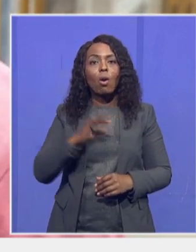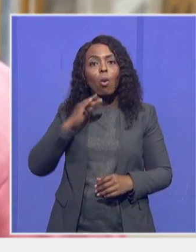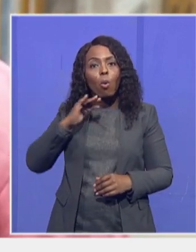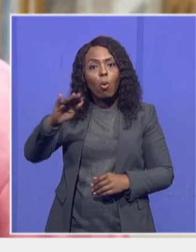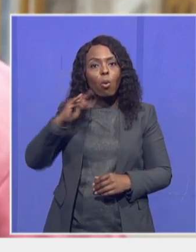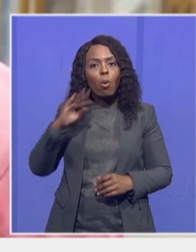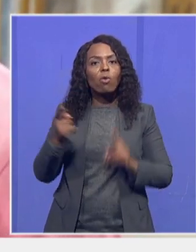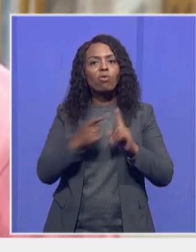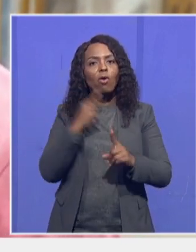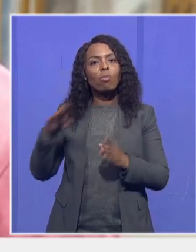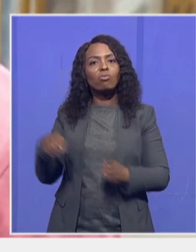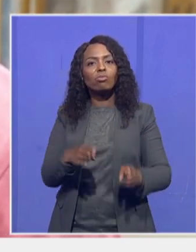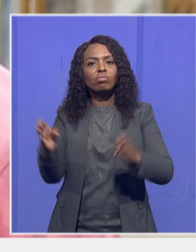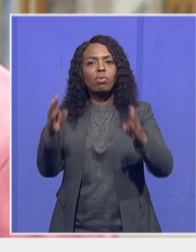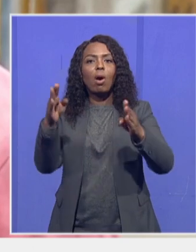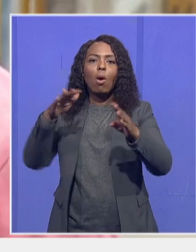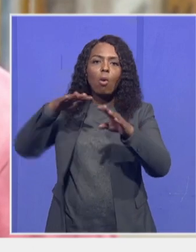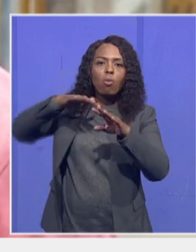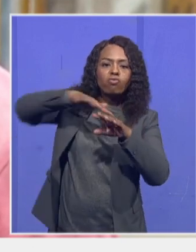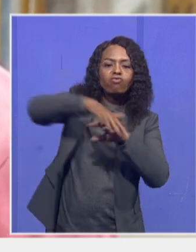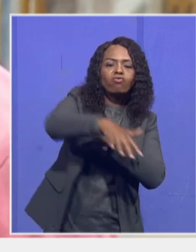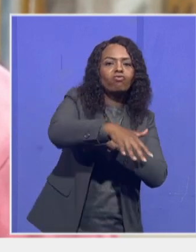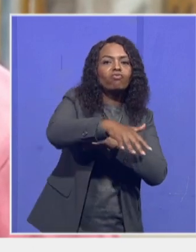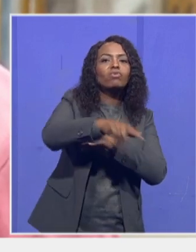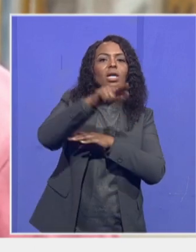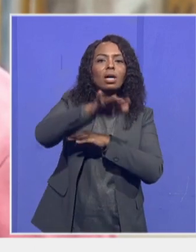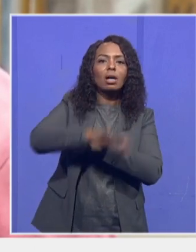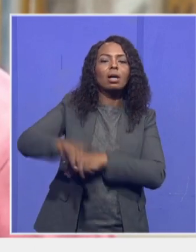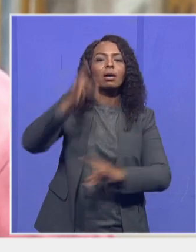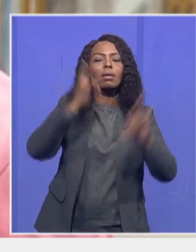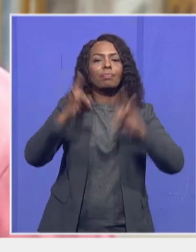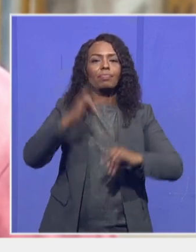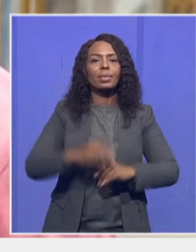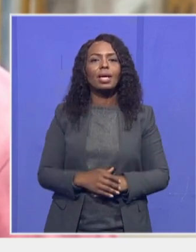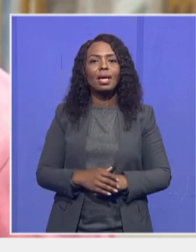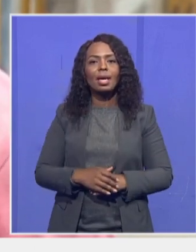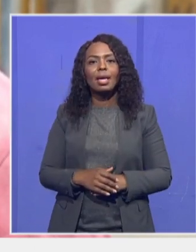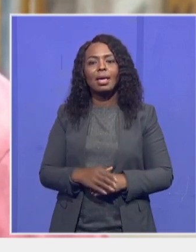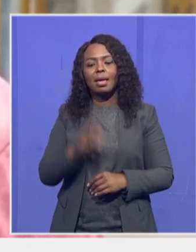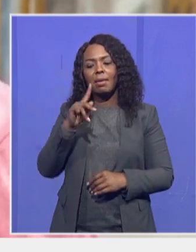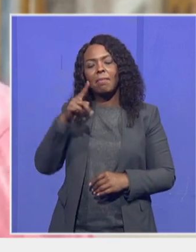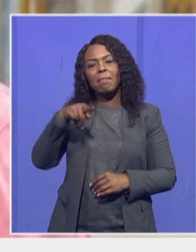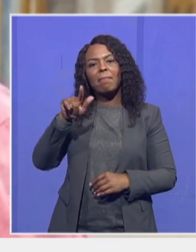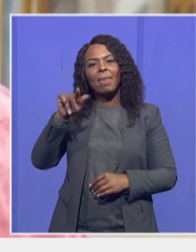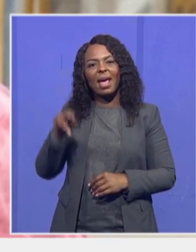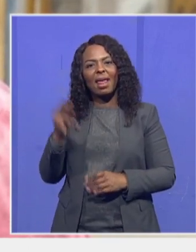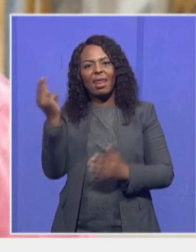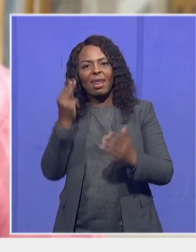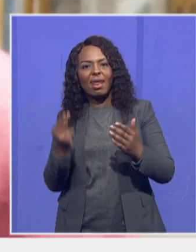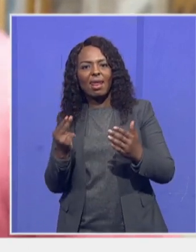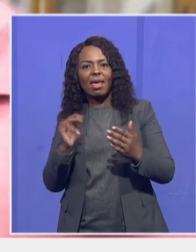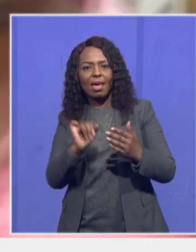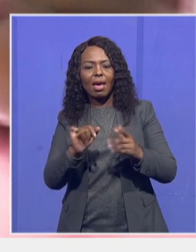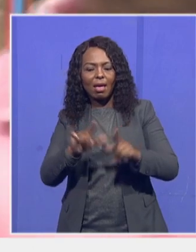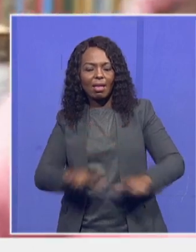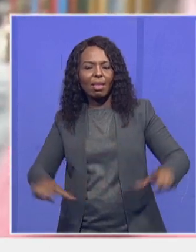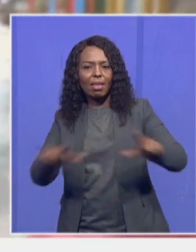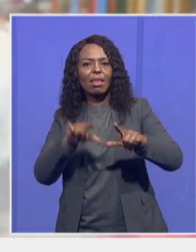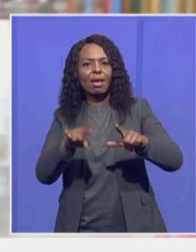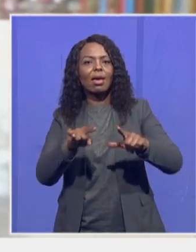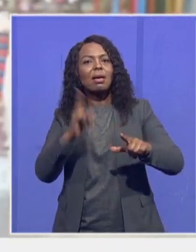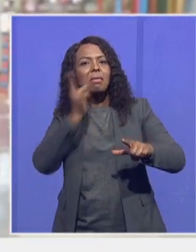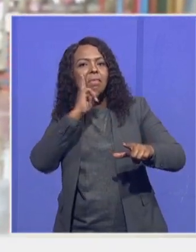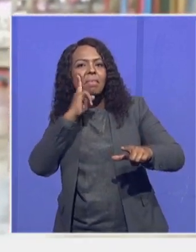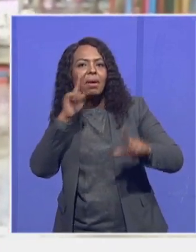kula edolobheni so I think i-town planning kumele bayibhekisise la eMnambithi. Sawungakhulu mfethu.